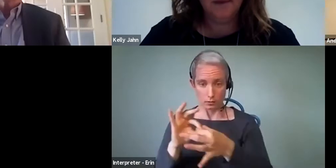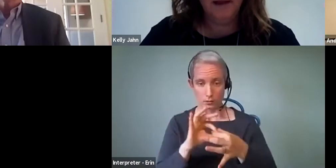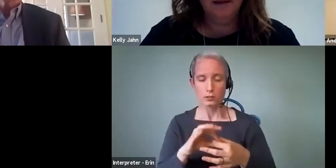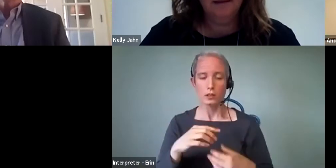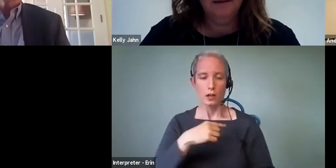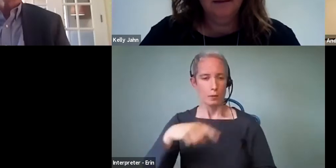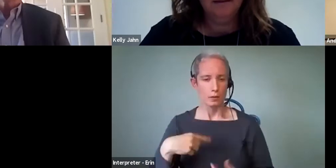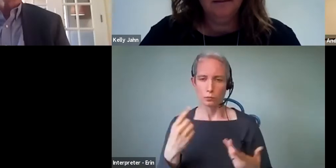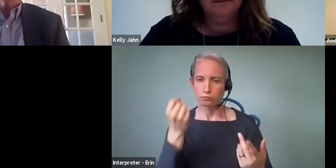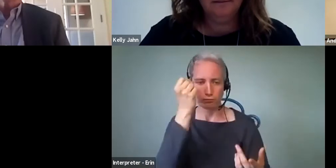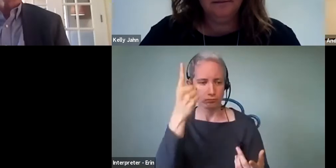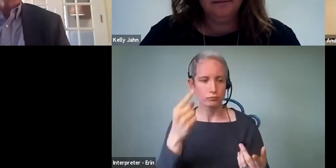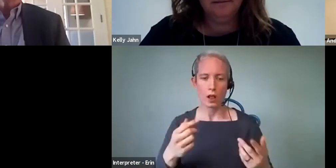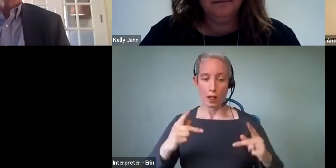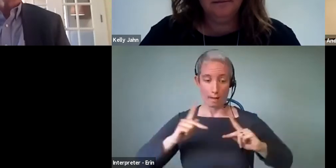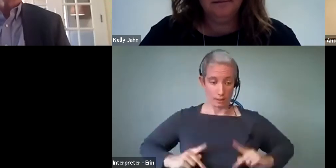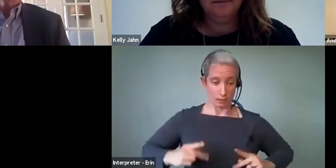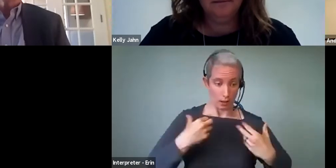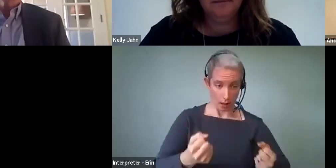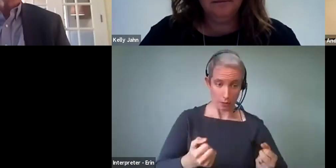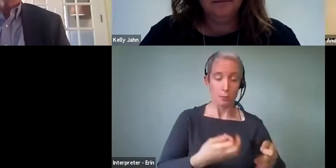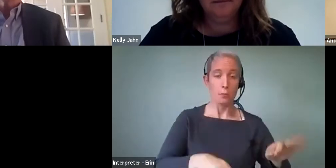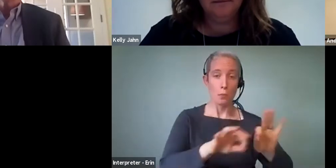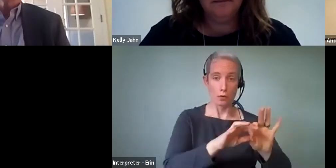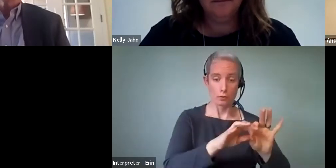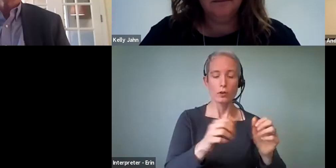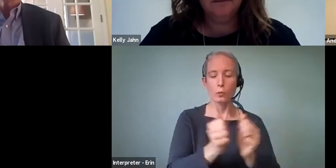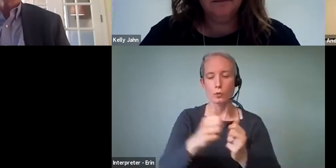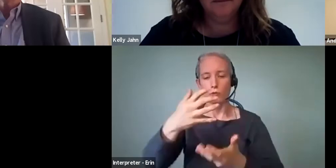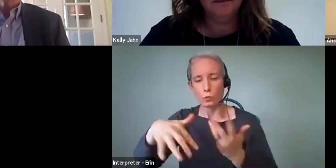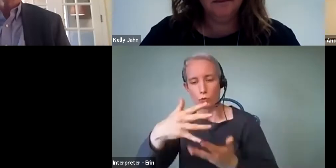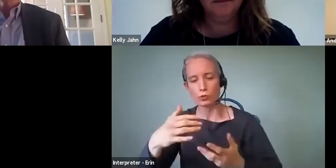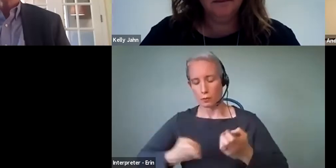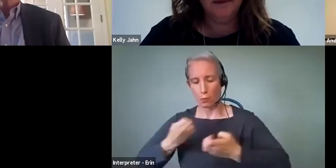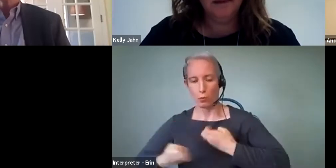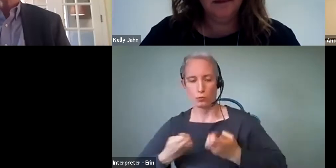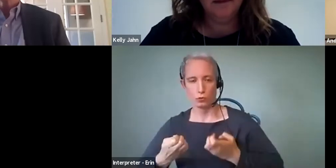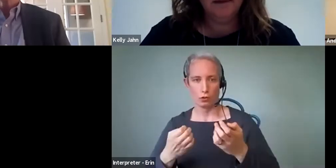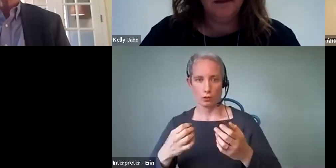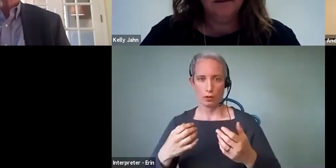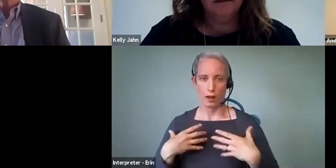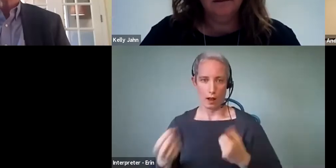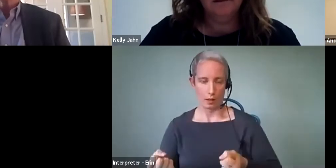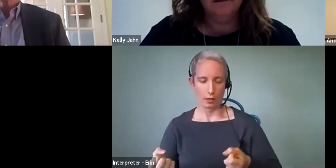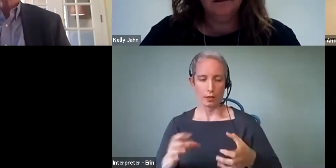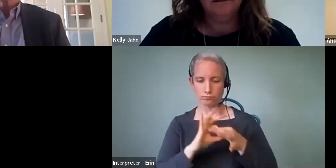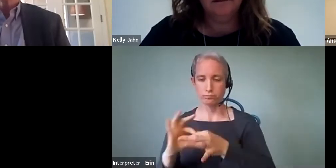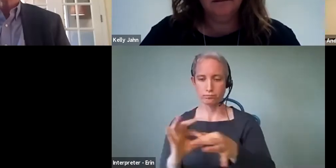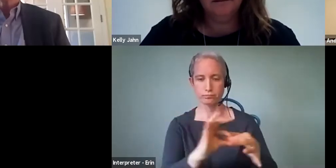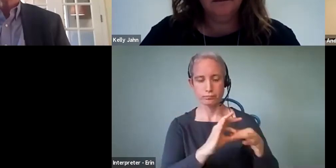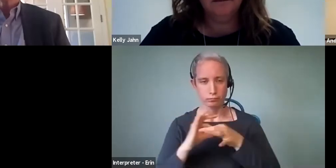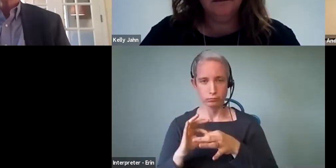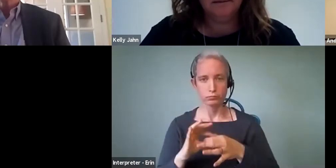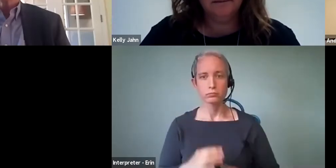those people, the physical health, the emotional health, actually come together. And so in the same way, for a long time, we've focused on, views to